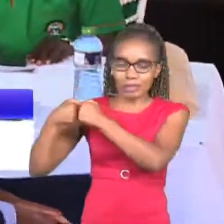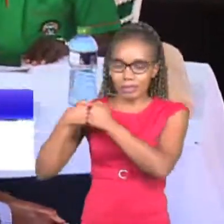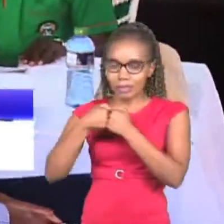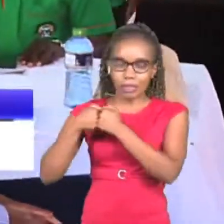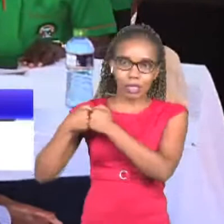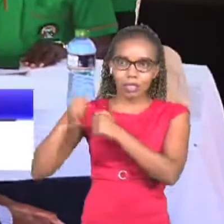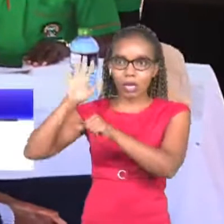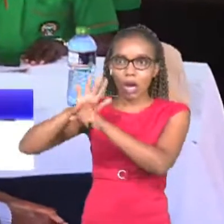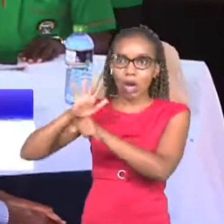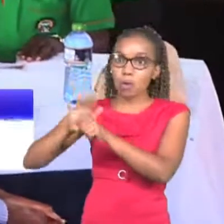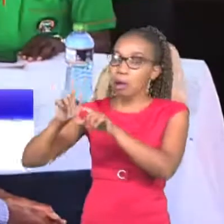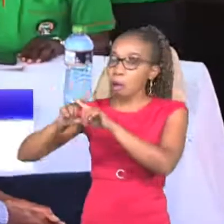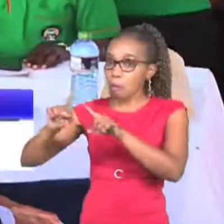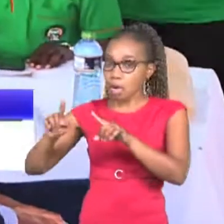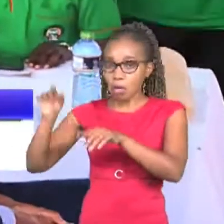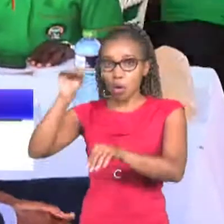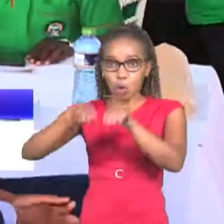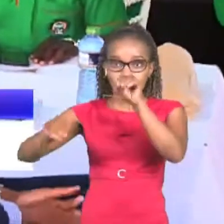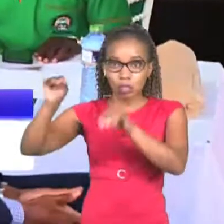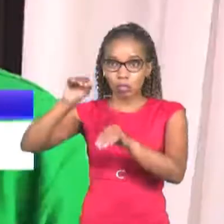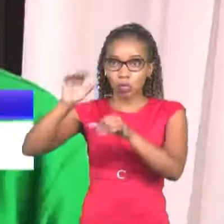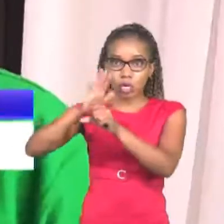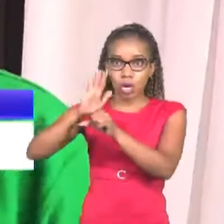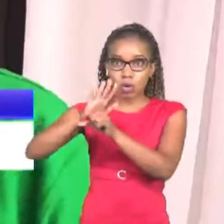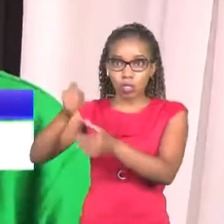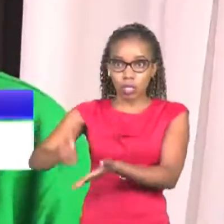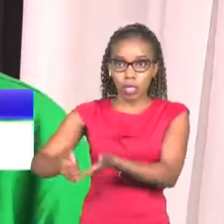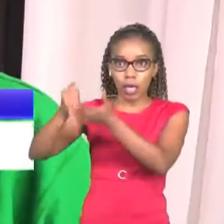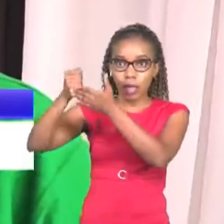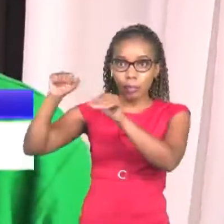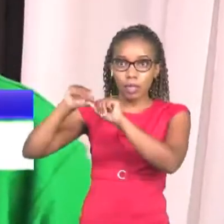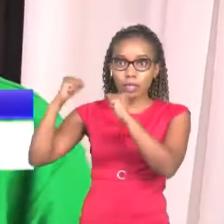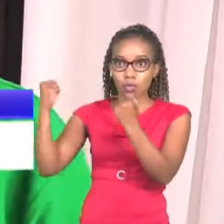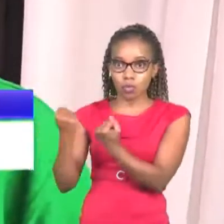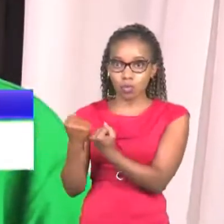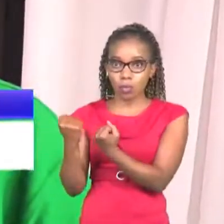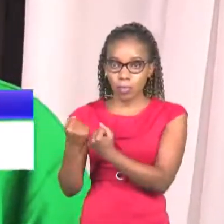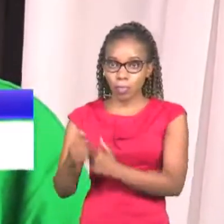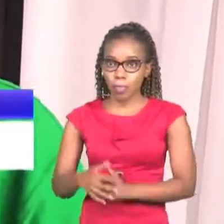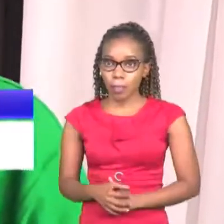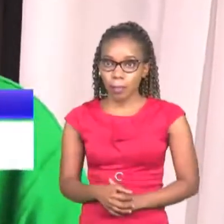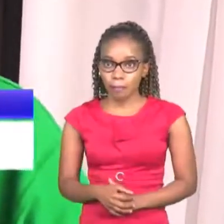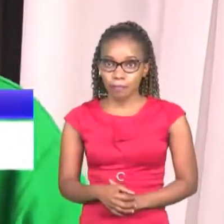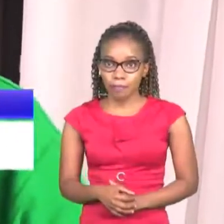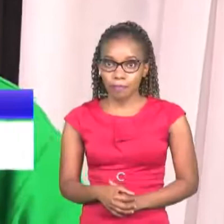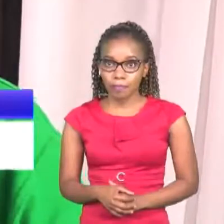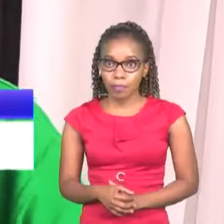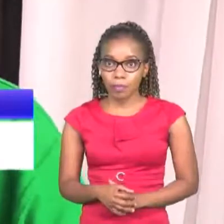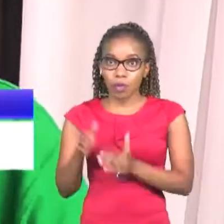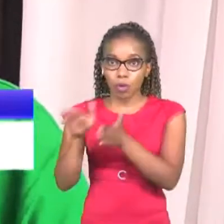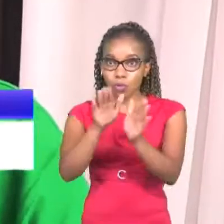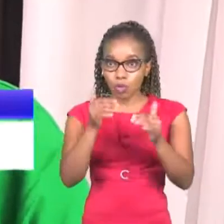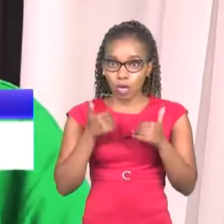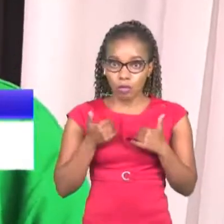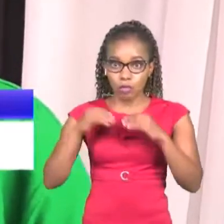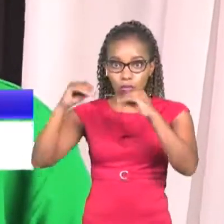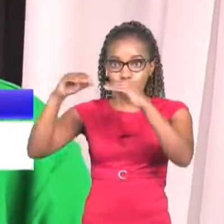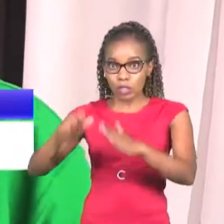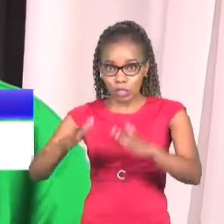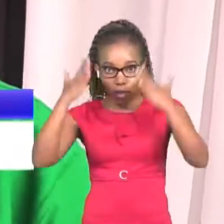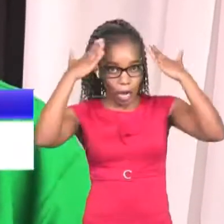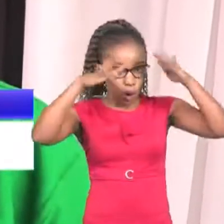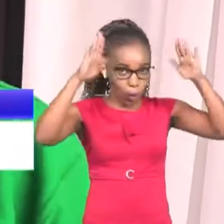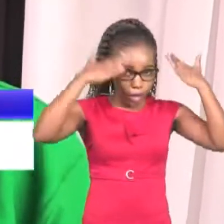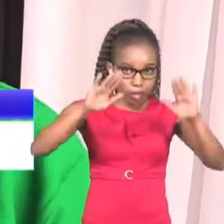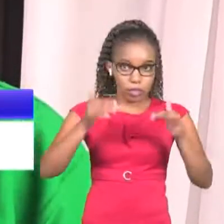impeccable contribution in shaping the society. As the day provides a platform for tutors to raise awareness